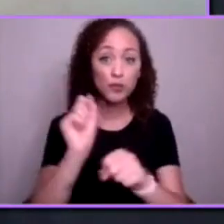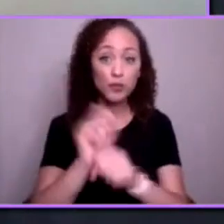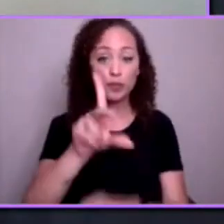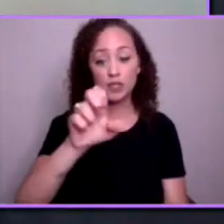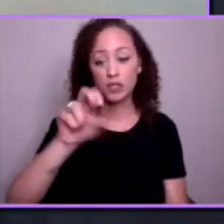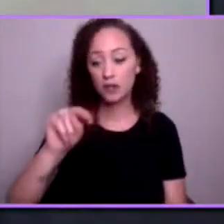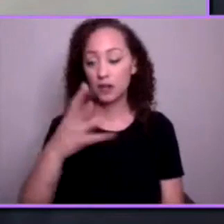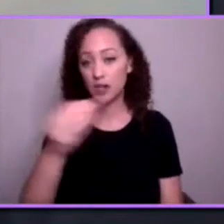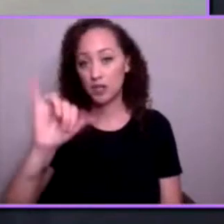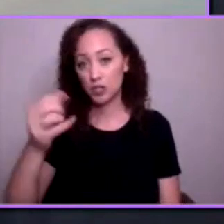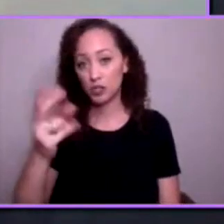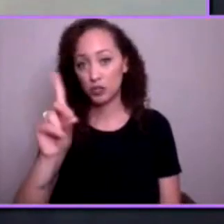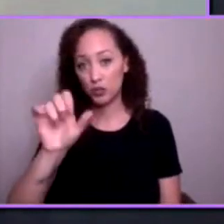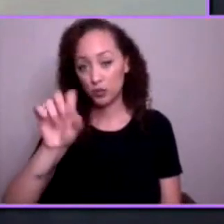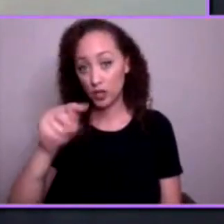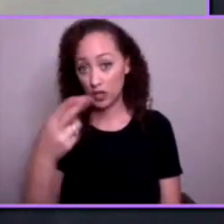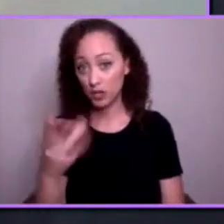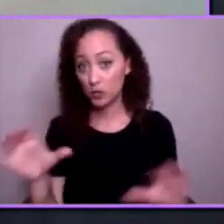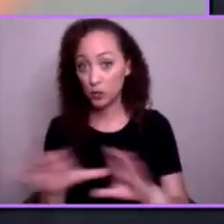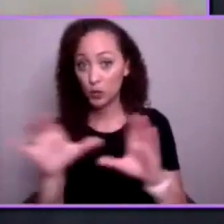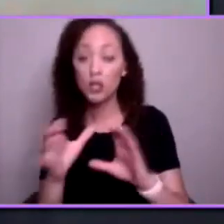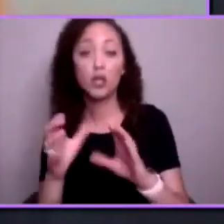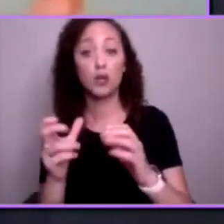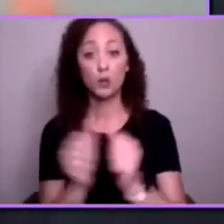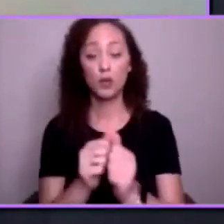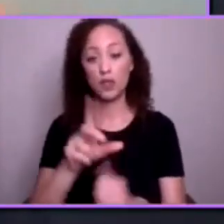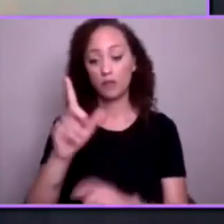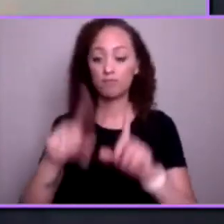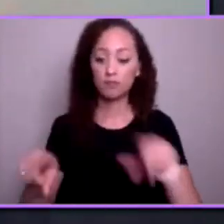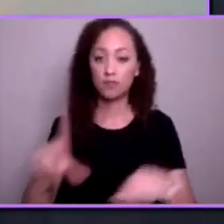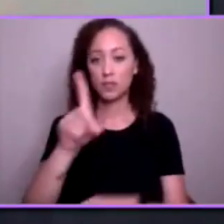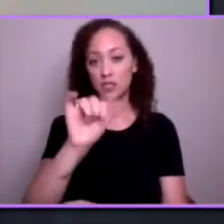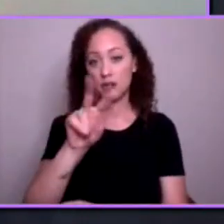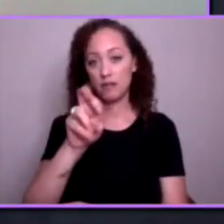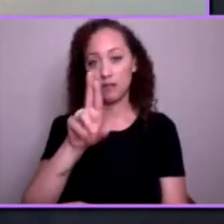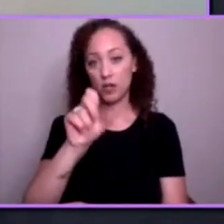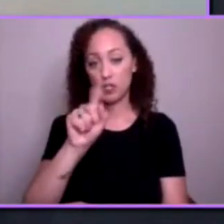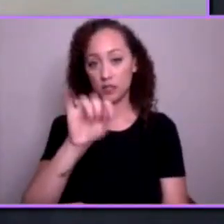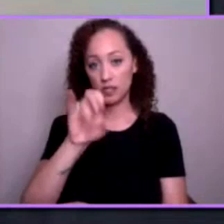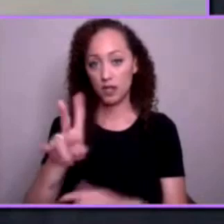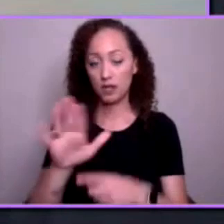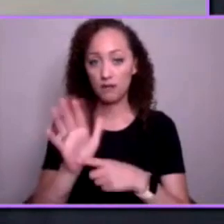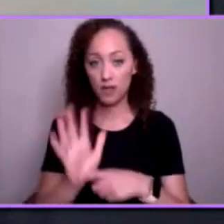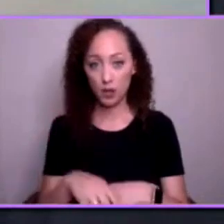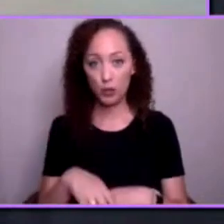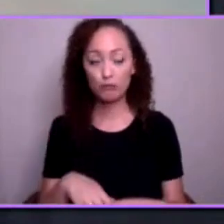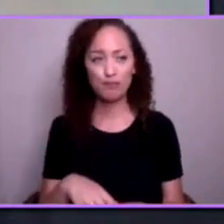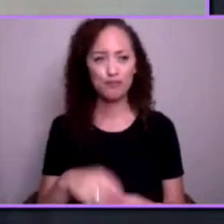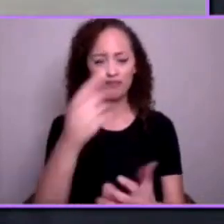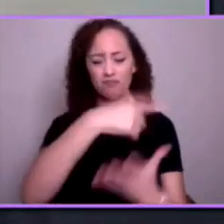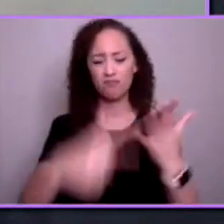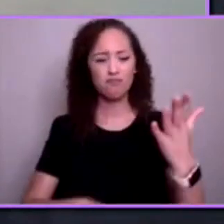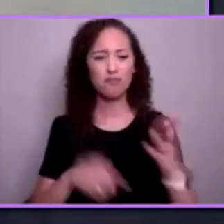a lot of programs, right? And you may be, all of these great things that we all talked about here today, it might be